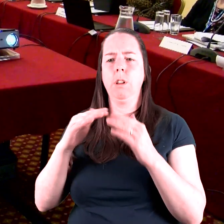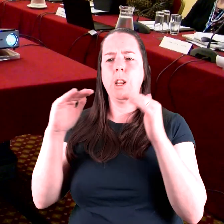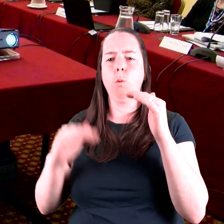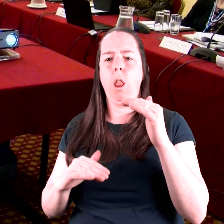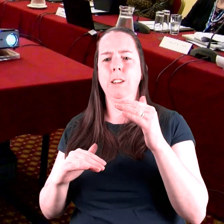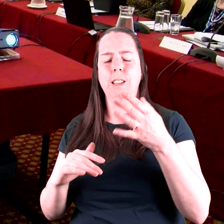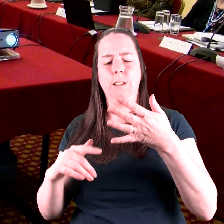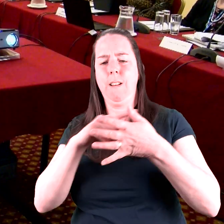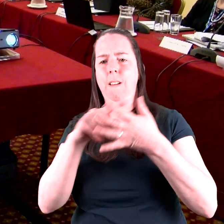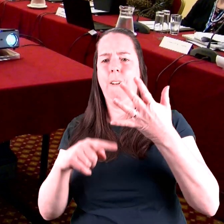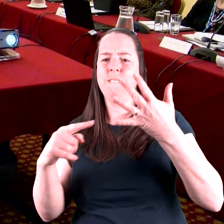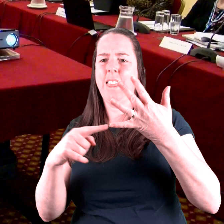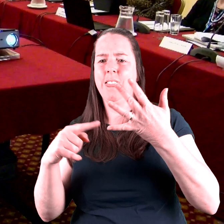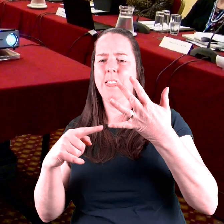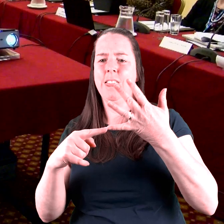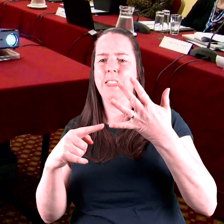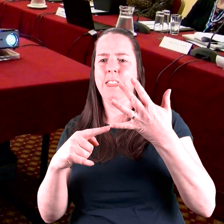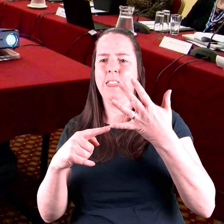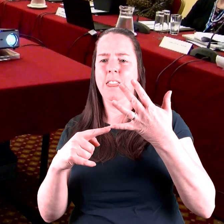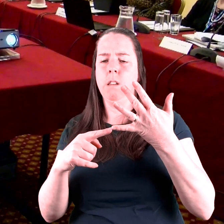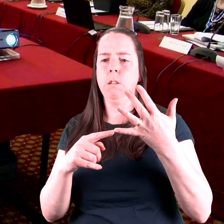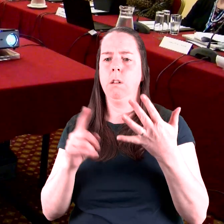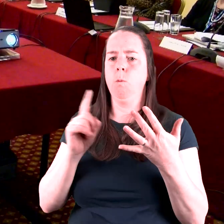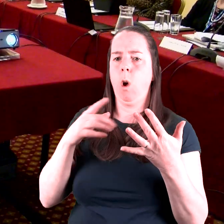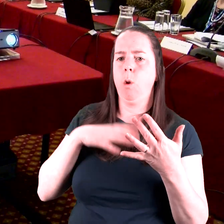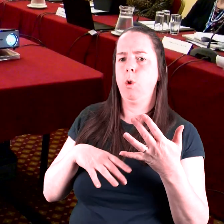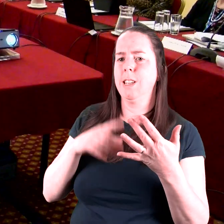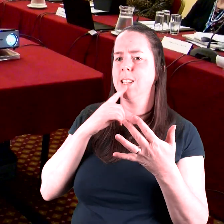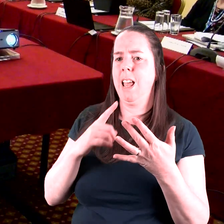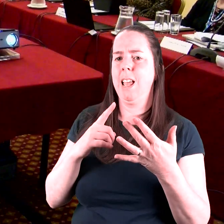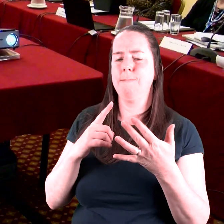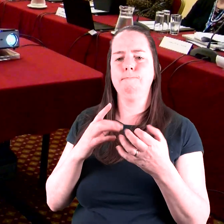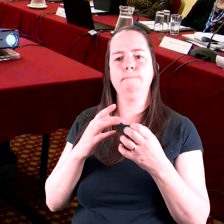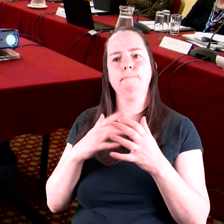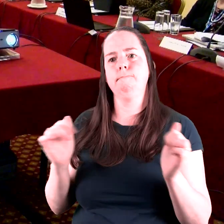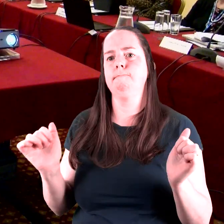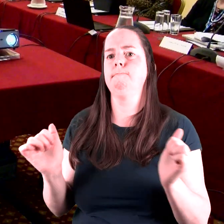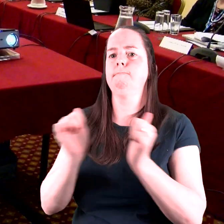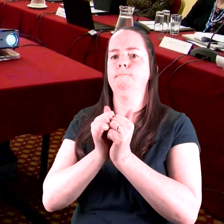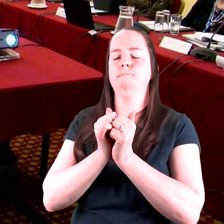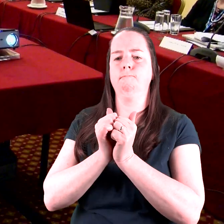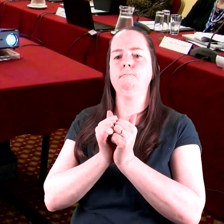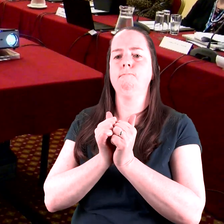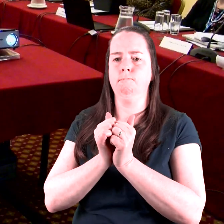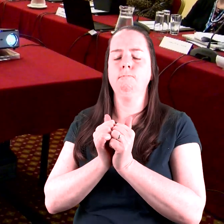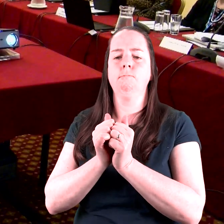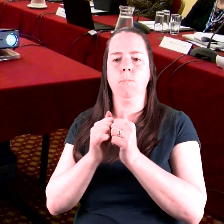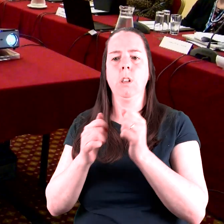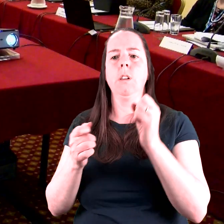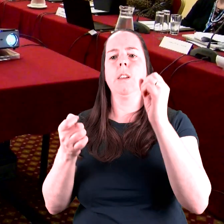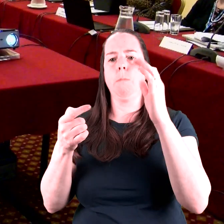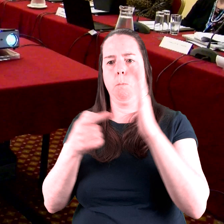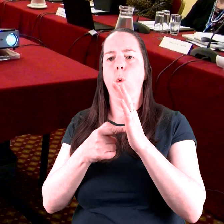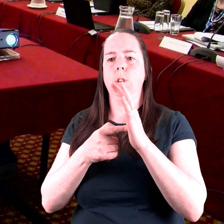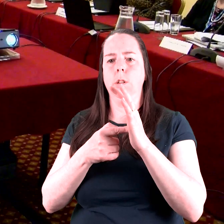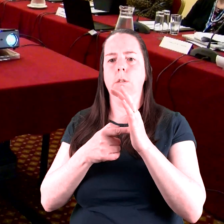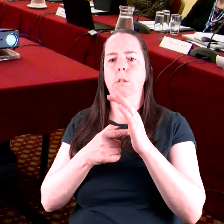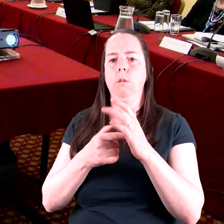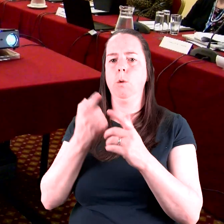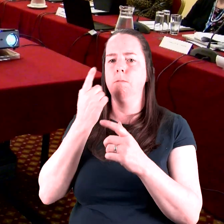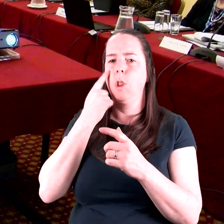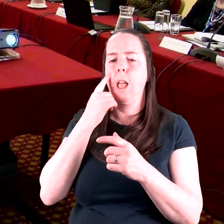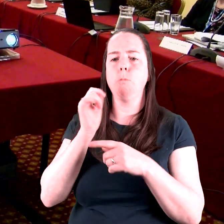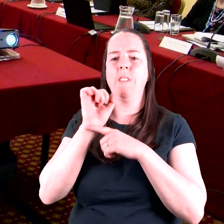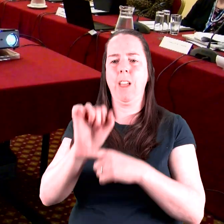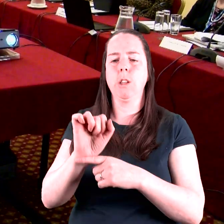health inequalities as the fifth thing? And what I want to say as well is that I totally agree. There is the importance of looking